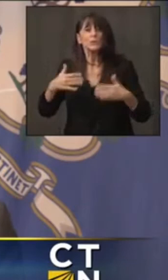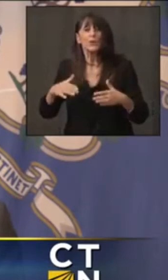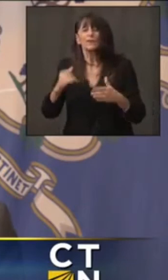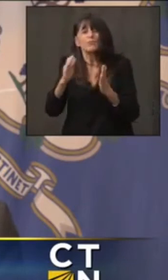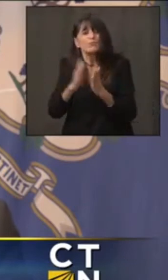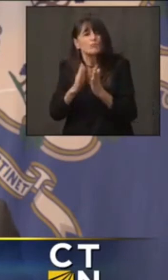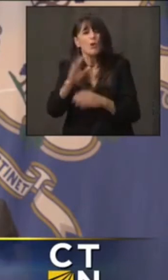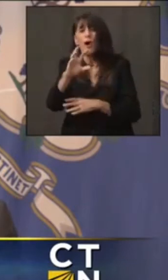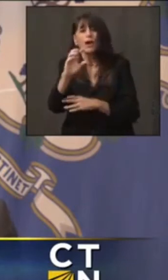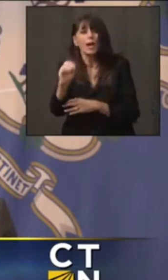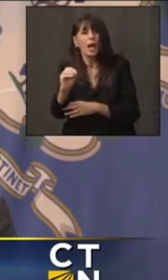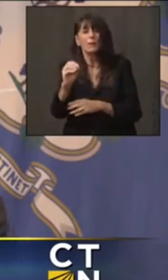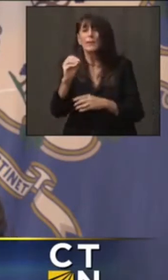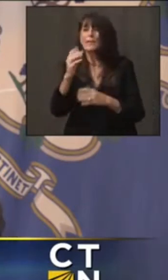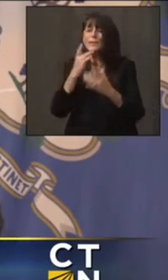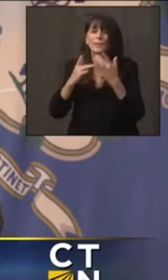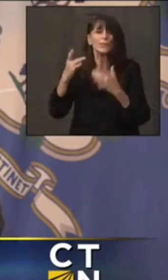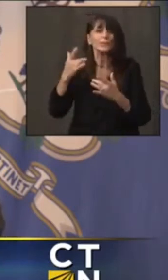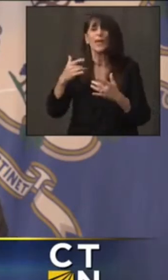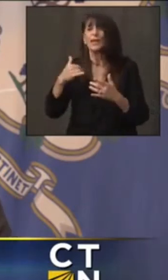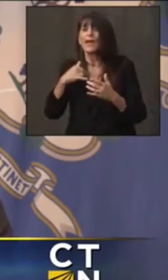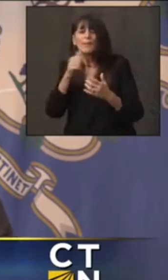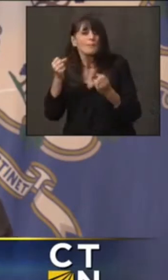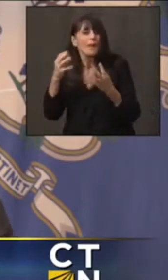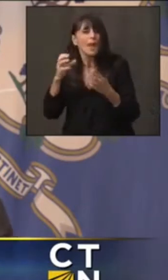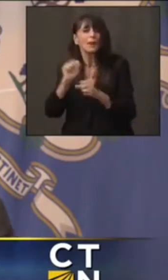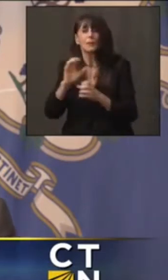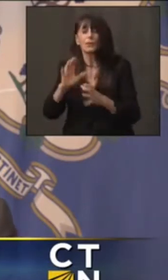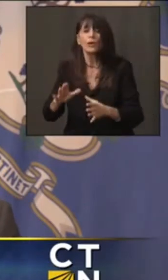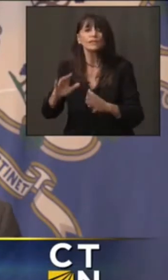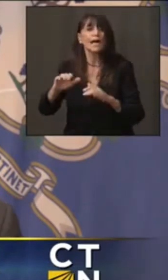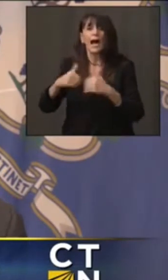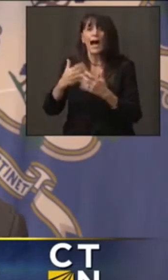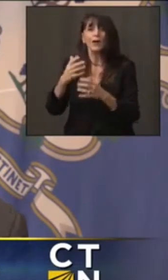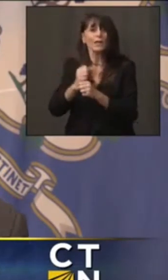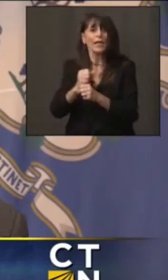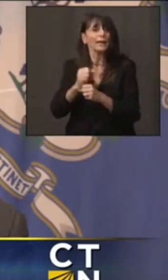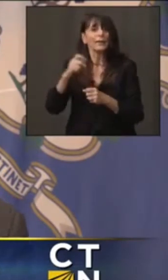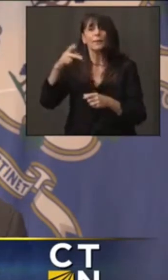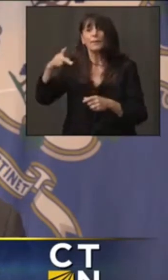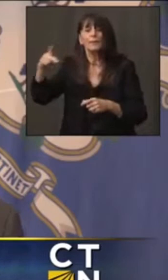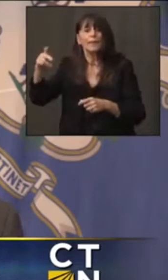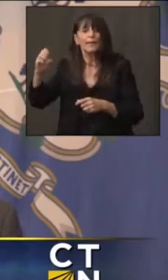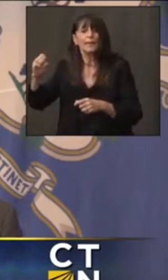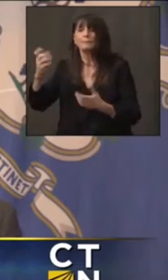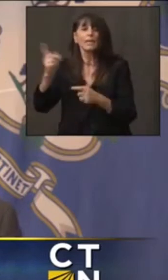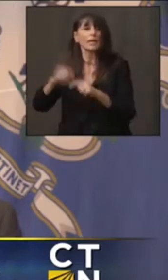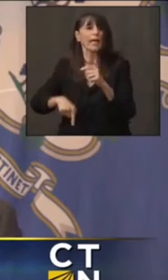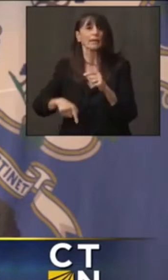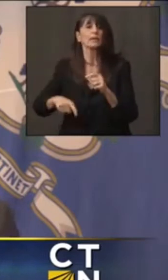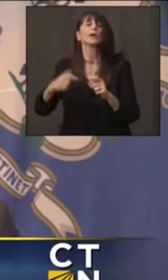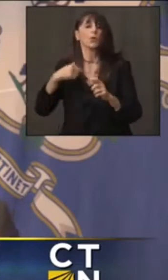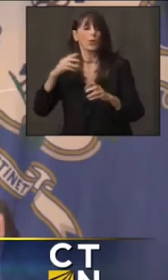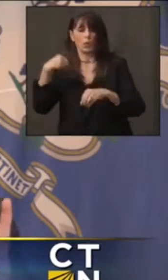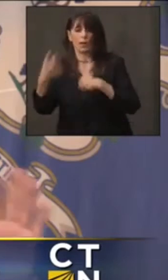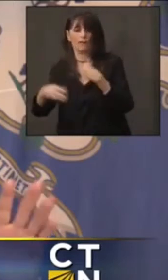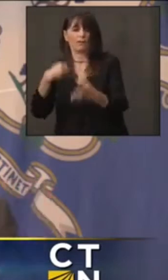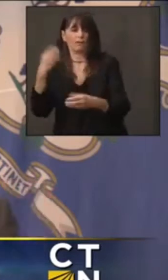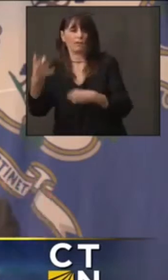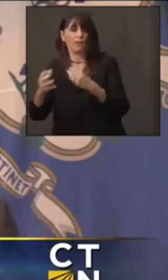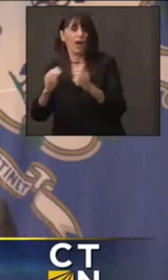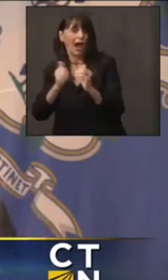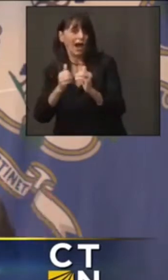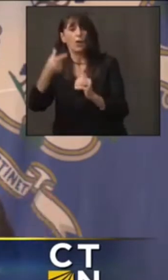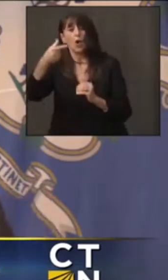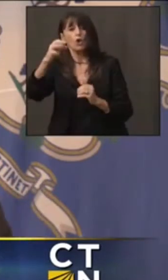companies, maybe not as easy for them to access all the PPP. We are making that available. It's going to be available as a grant. We're going to get that